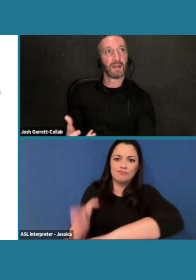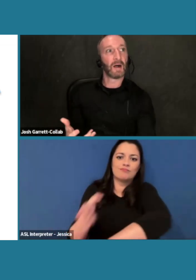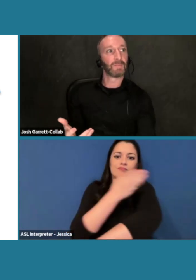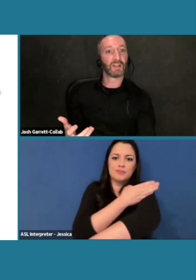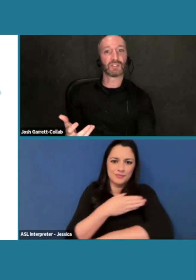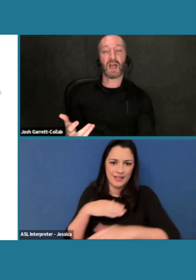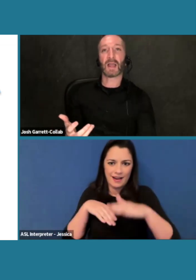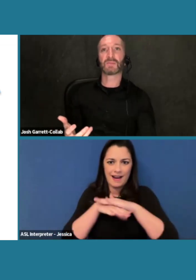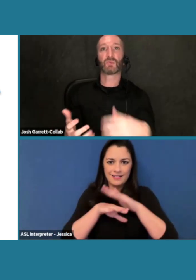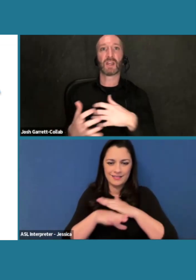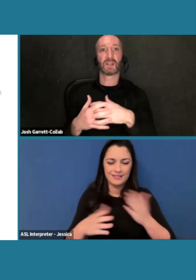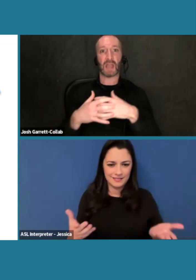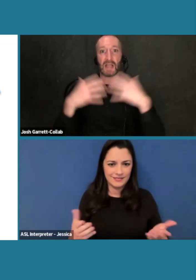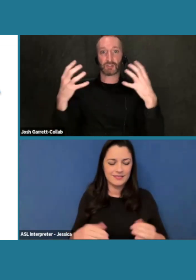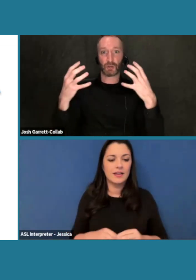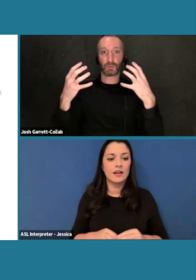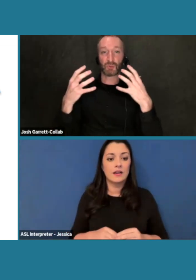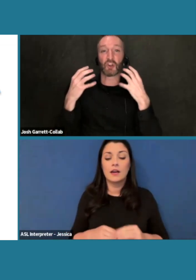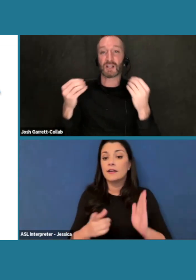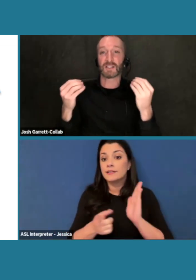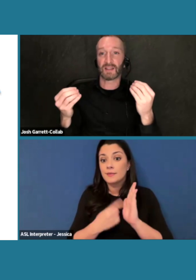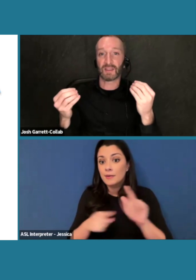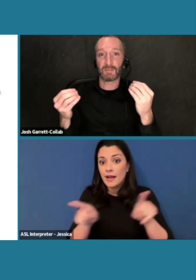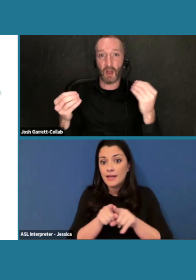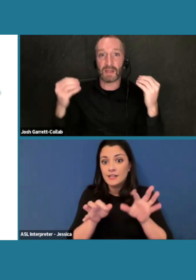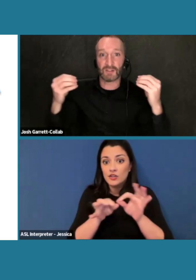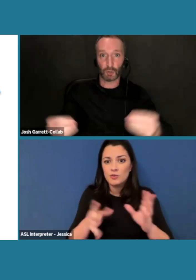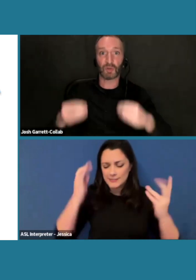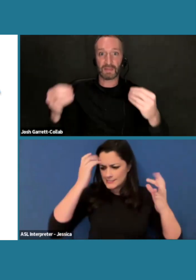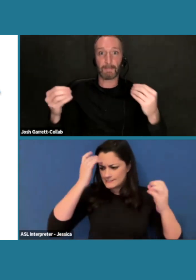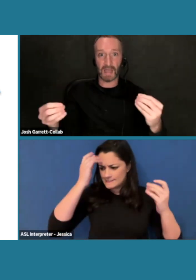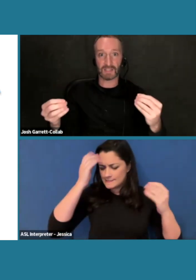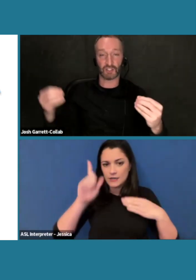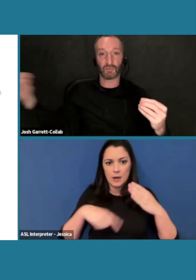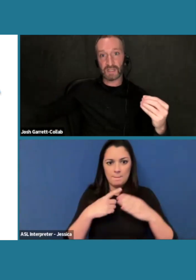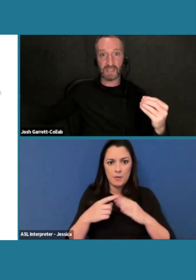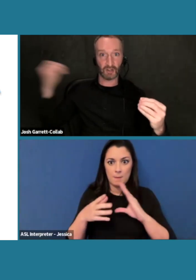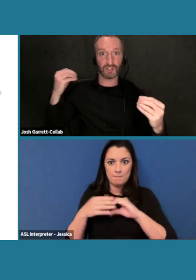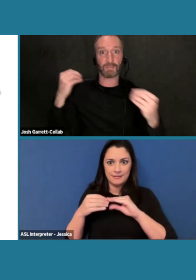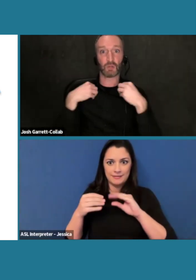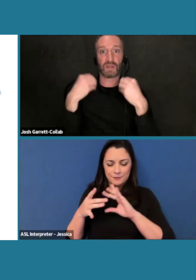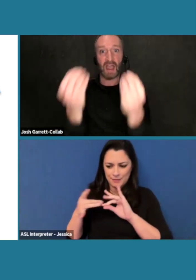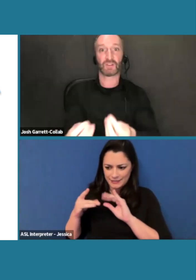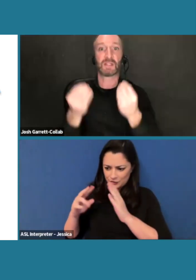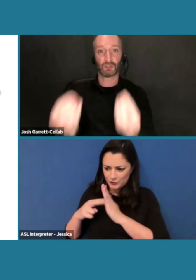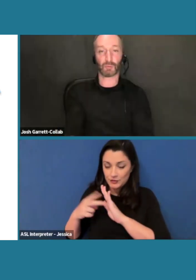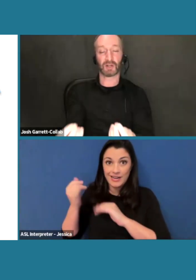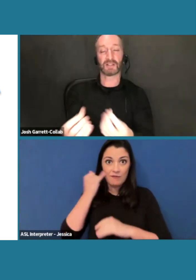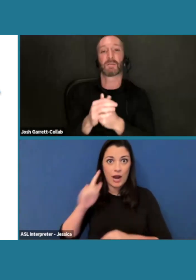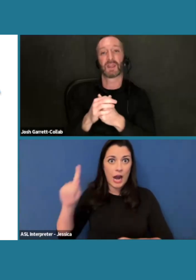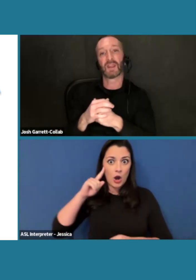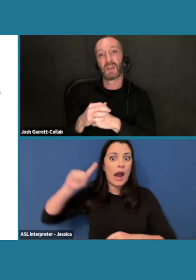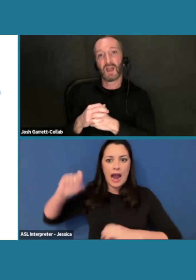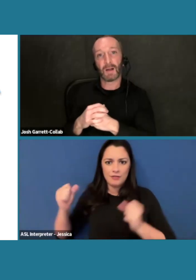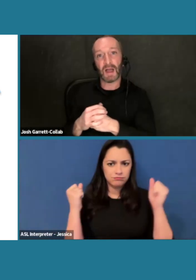differences. There's times when, as interpreters, we're constantly thinking about interpreting the message. If we hear something, we have to be